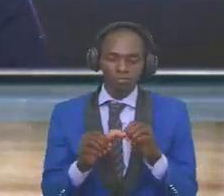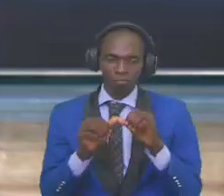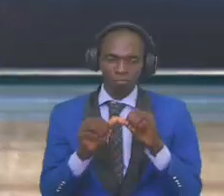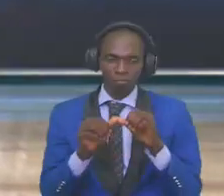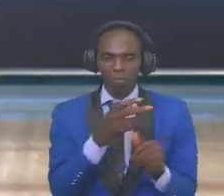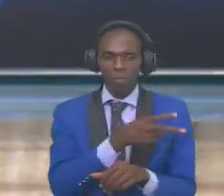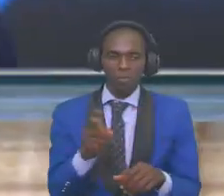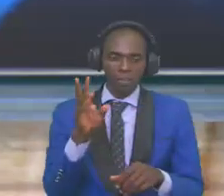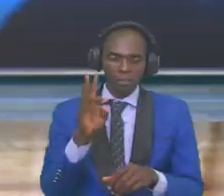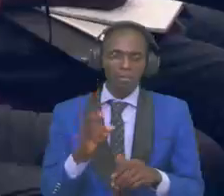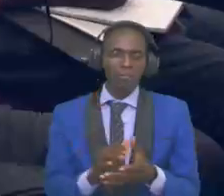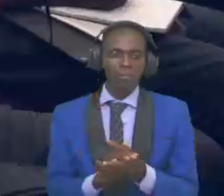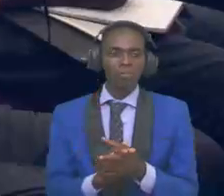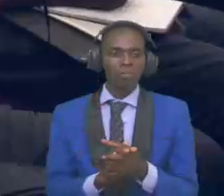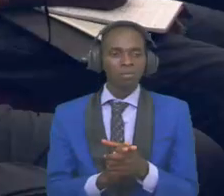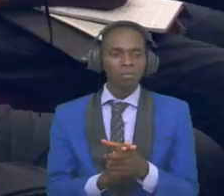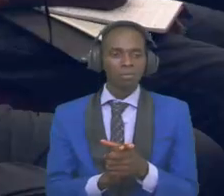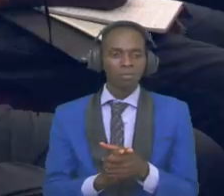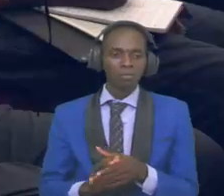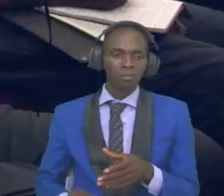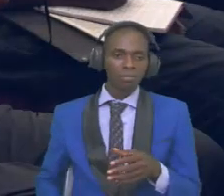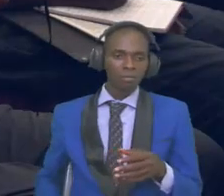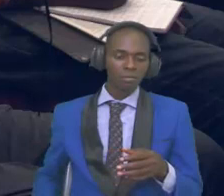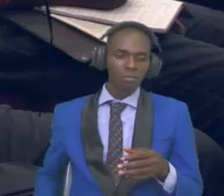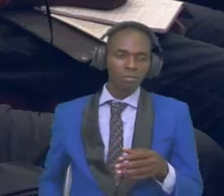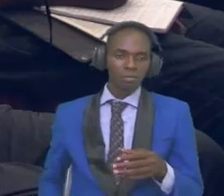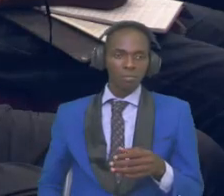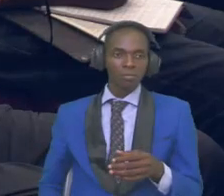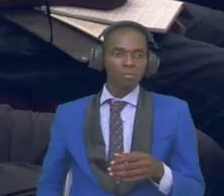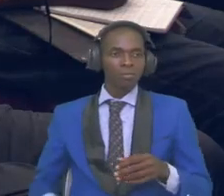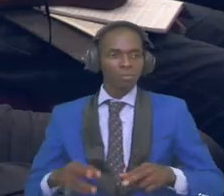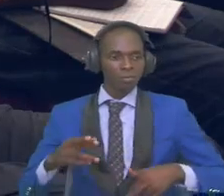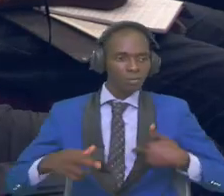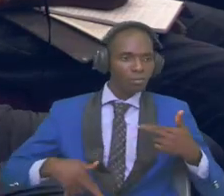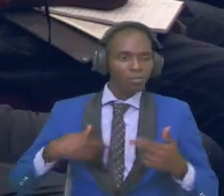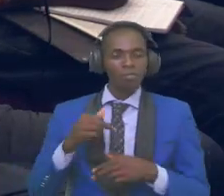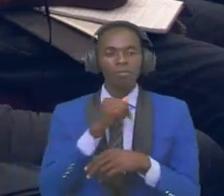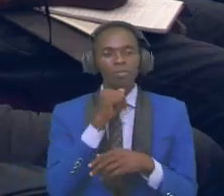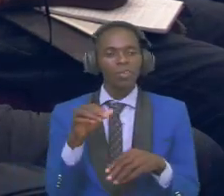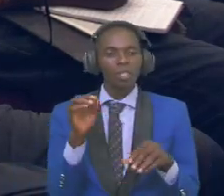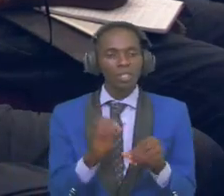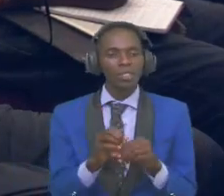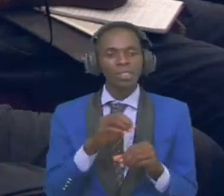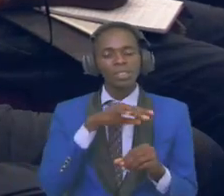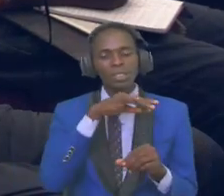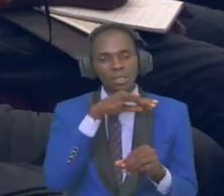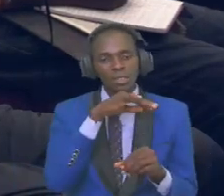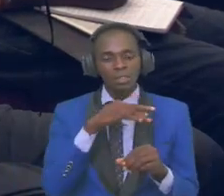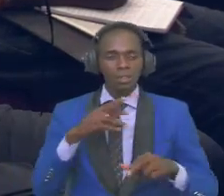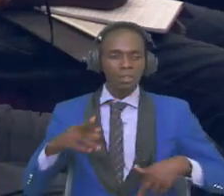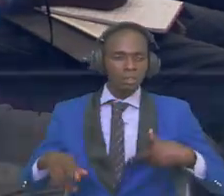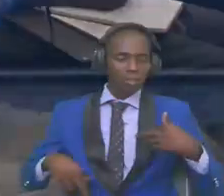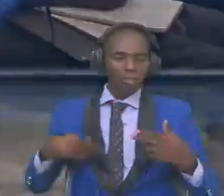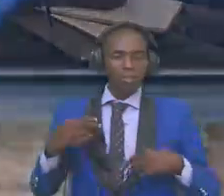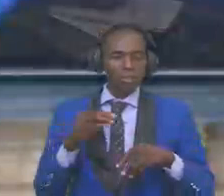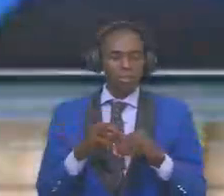it tells us, rejoiceth not in iniquity, but rejoiceth